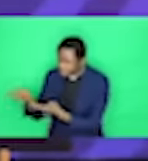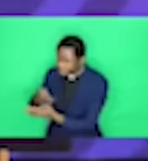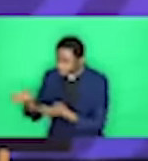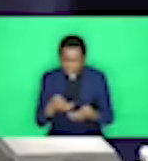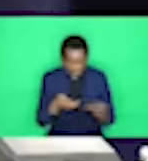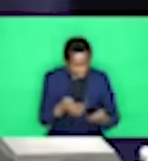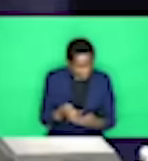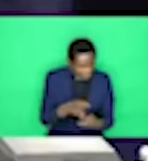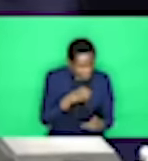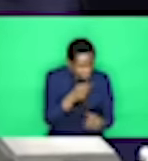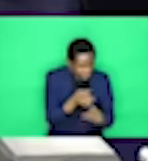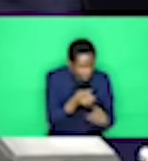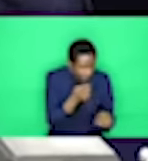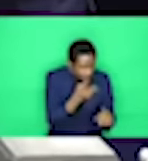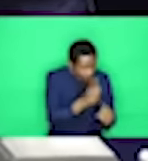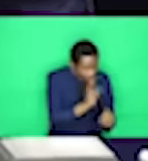source.